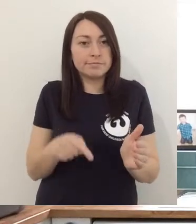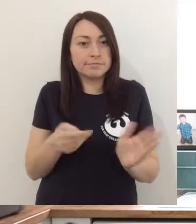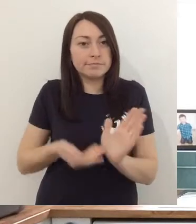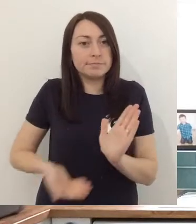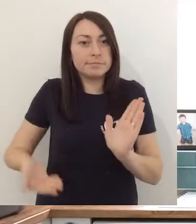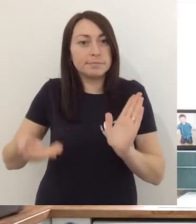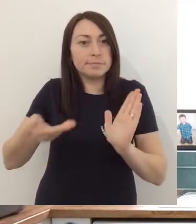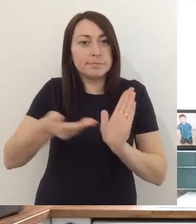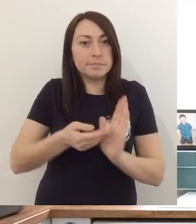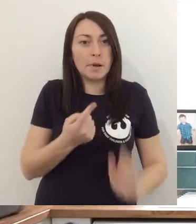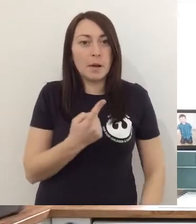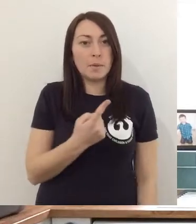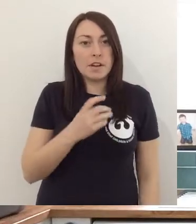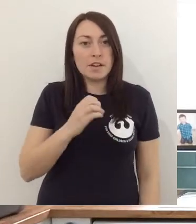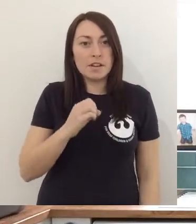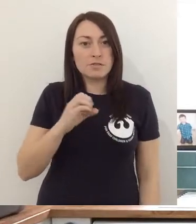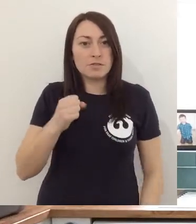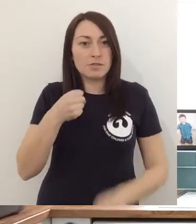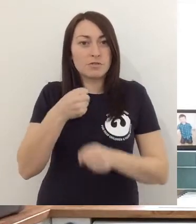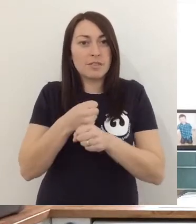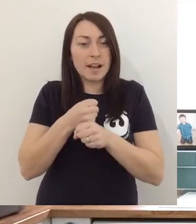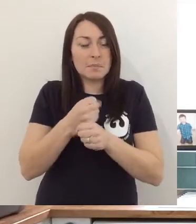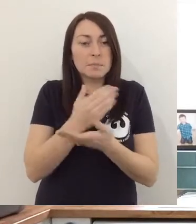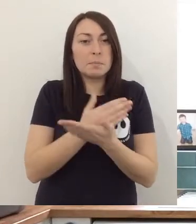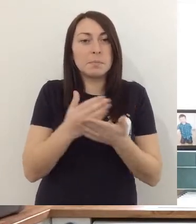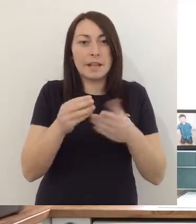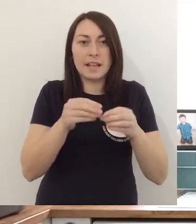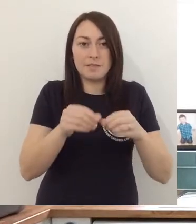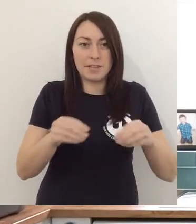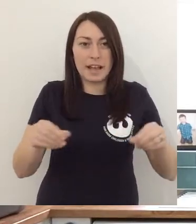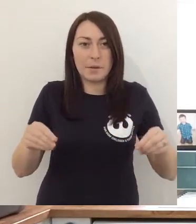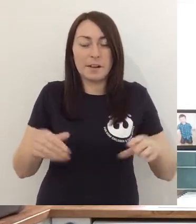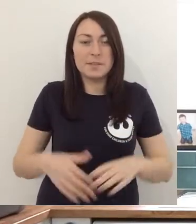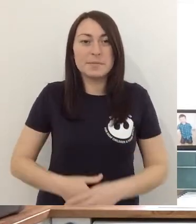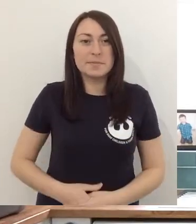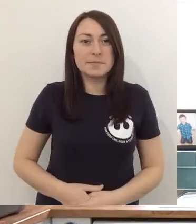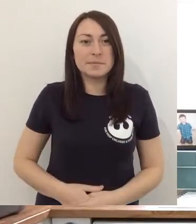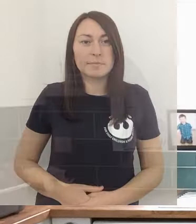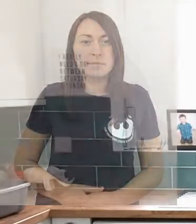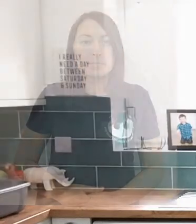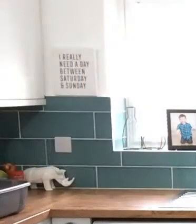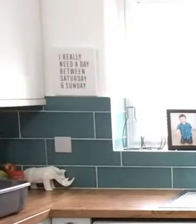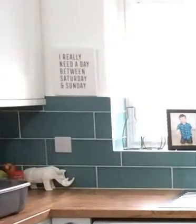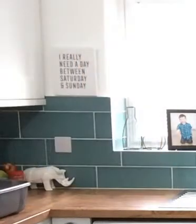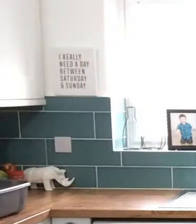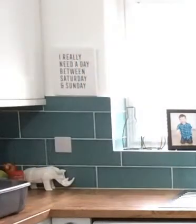and we're going to add in 100 grams of plain flour.